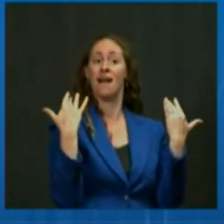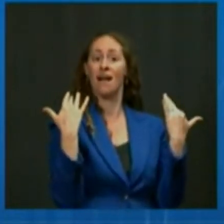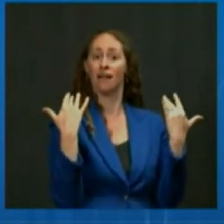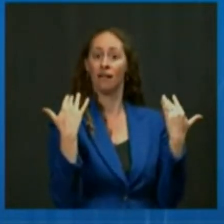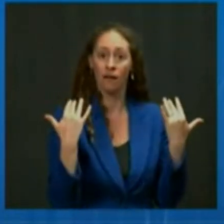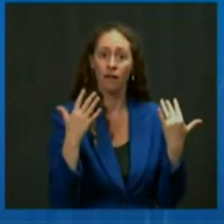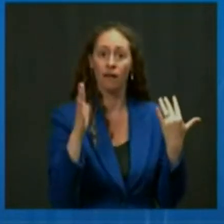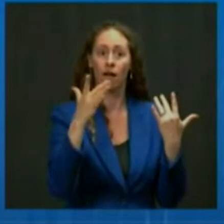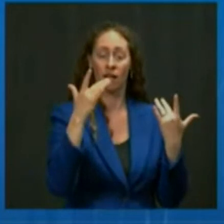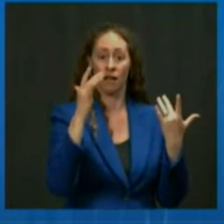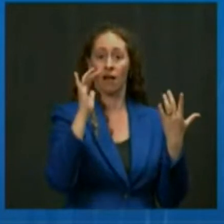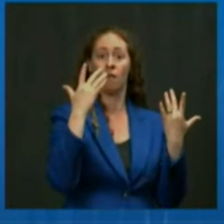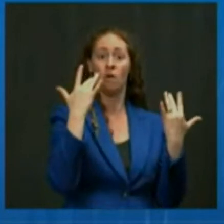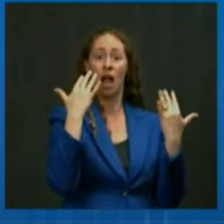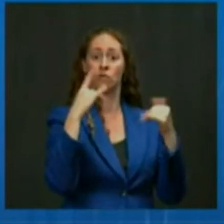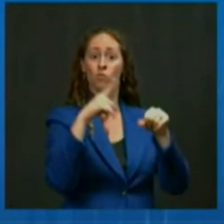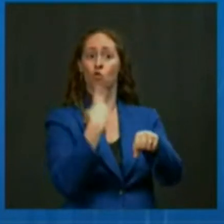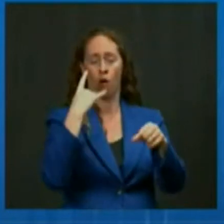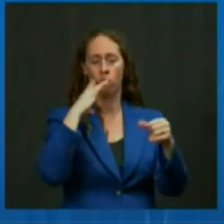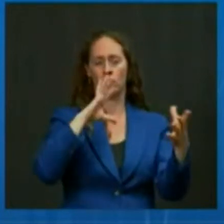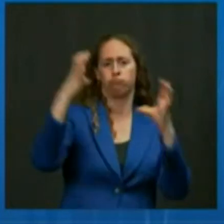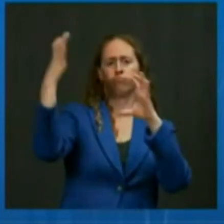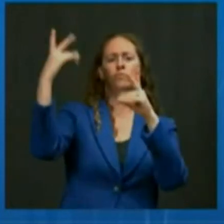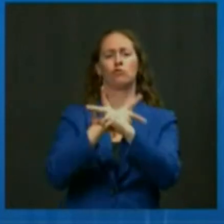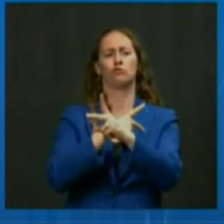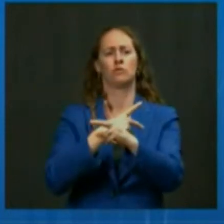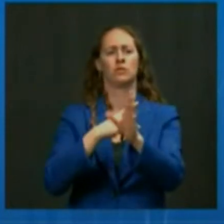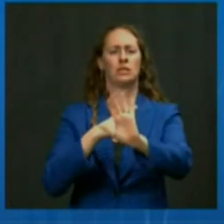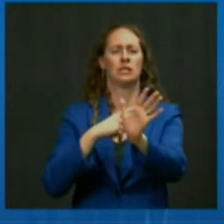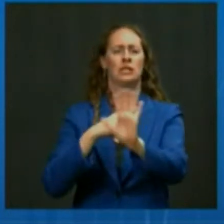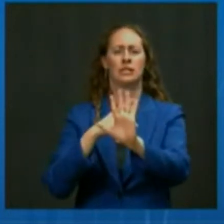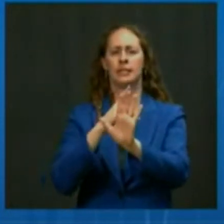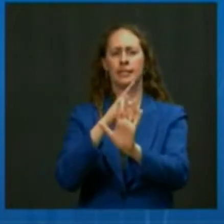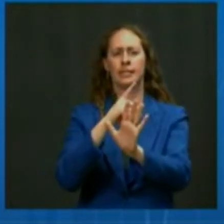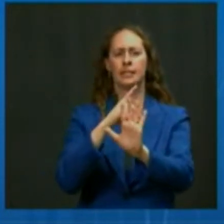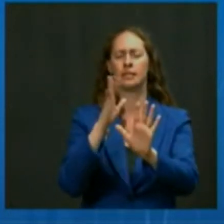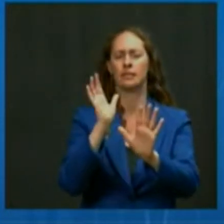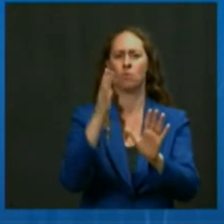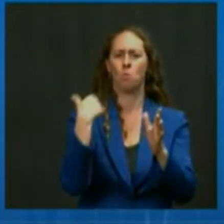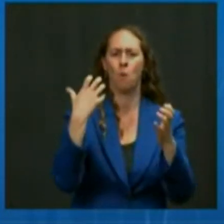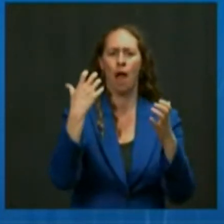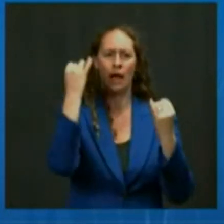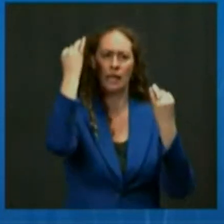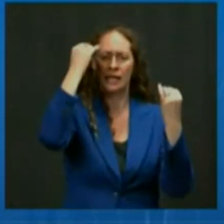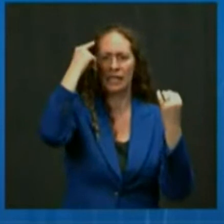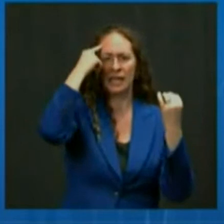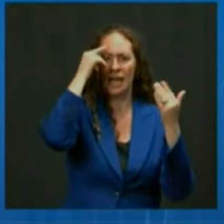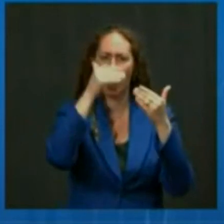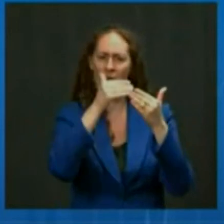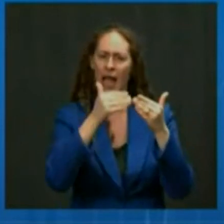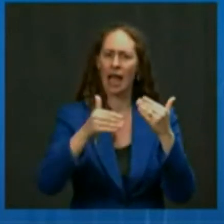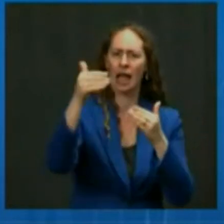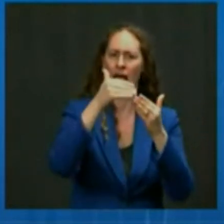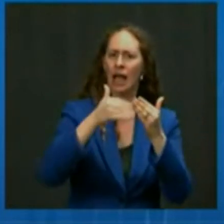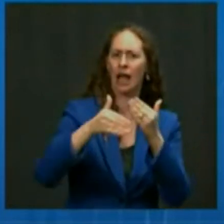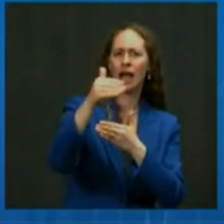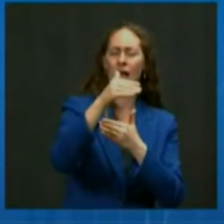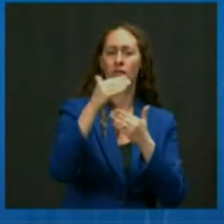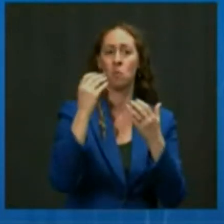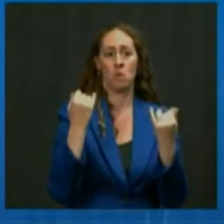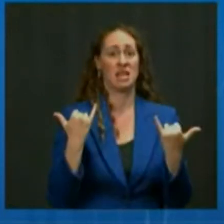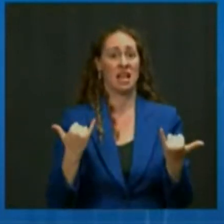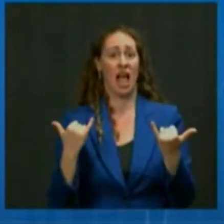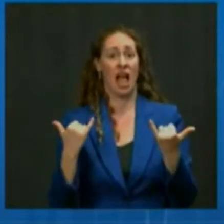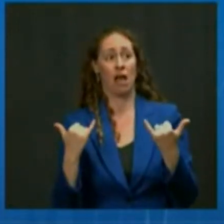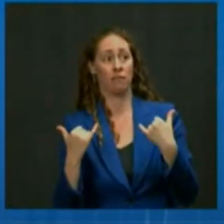find yourselves, you're considerably behind your real full capability of being response. So as Vivek said in